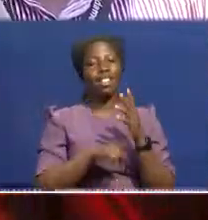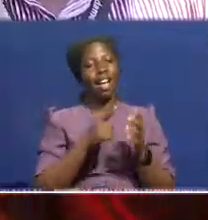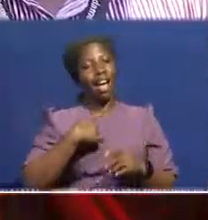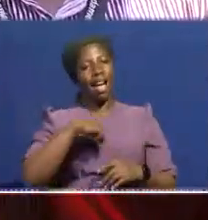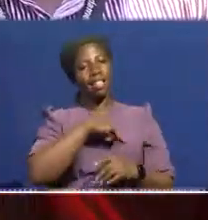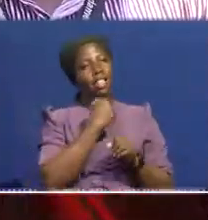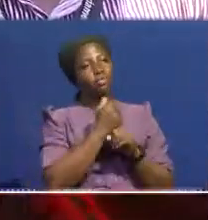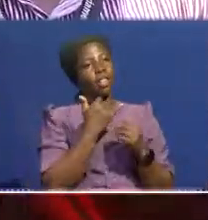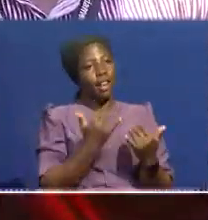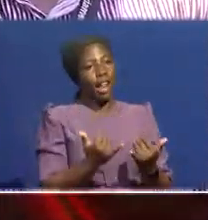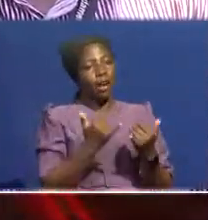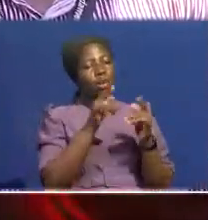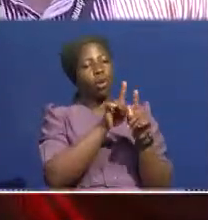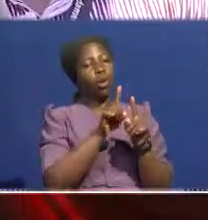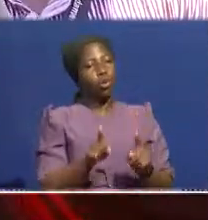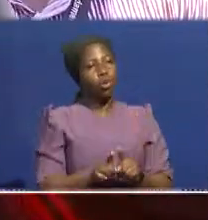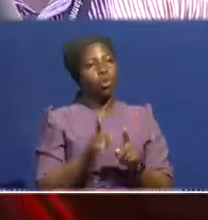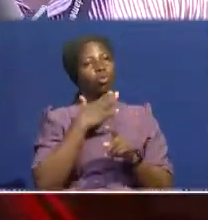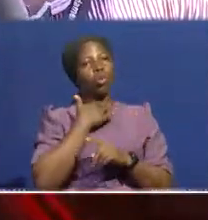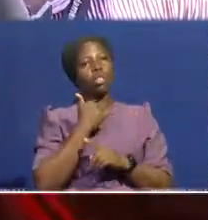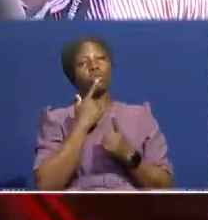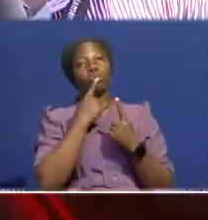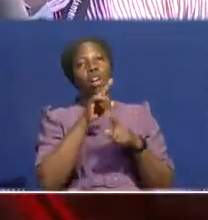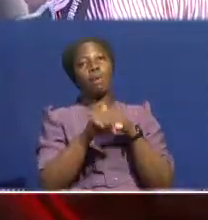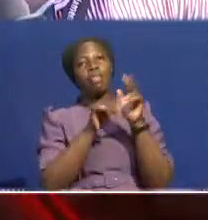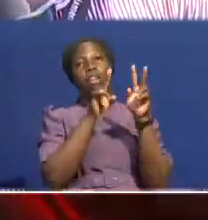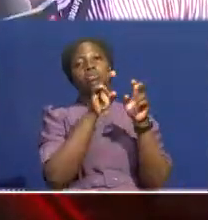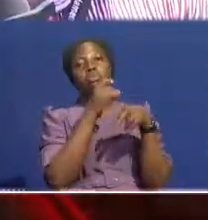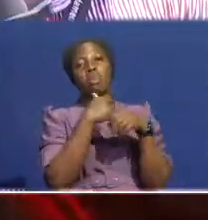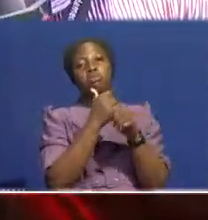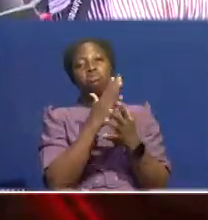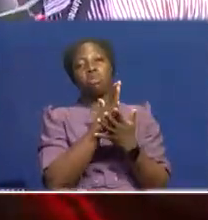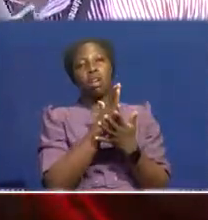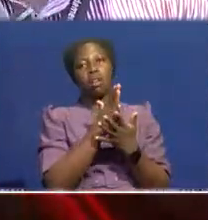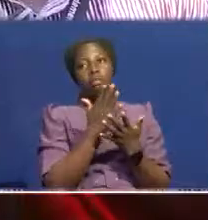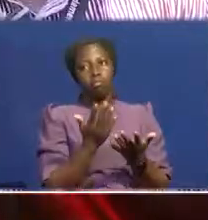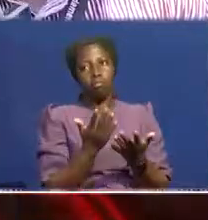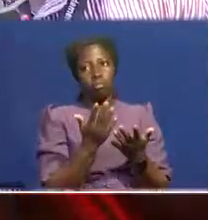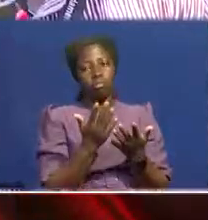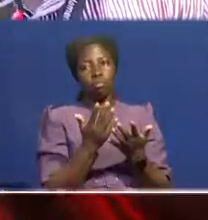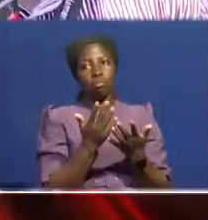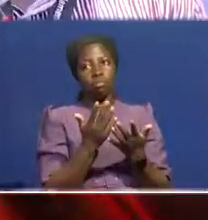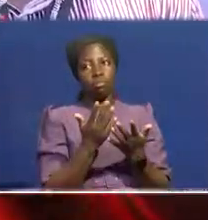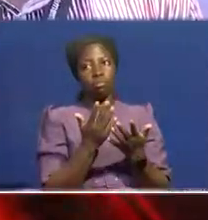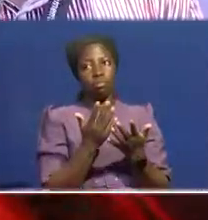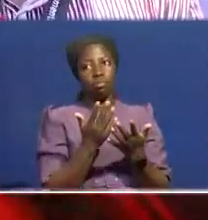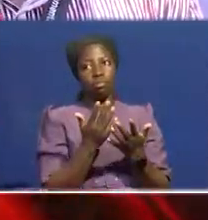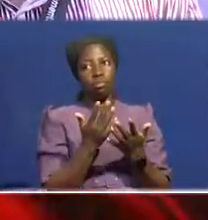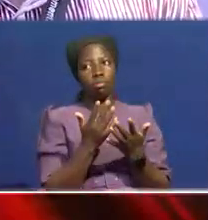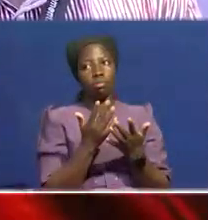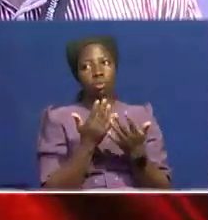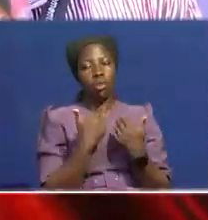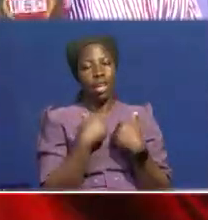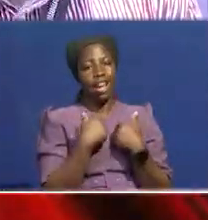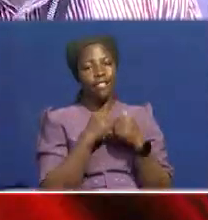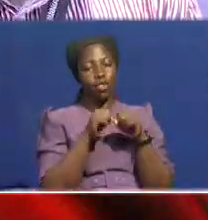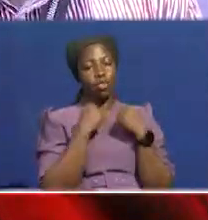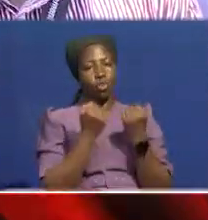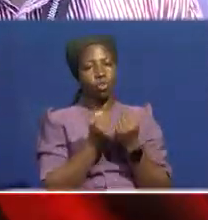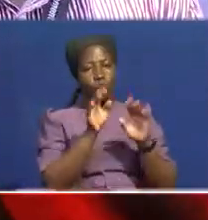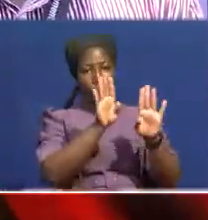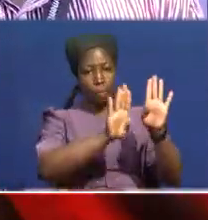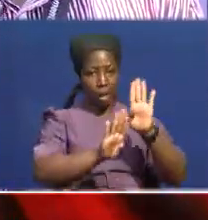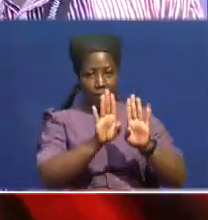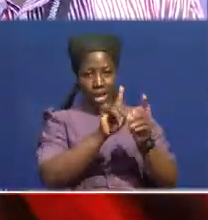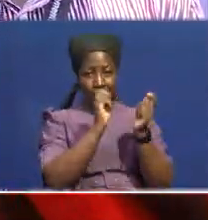are now doing. And we also want to bring the issue of making sure that we have strategies to have social behavioral change. We know in